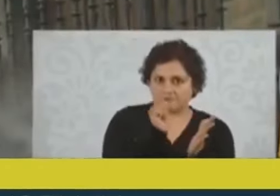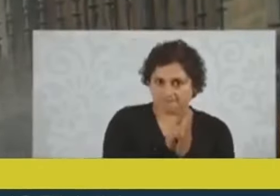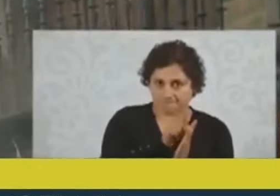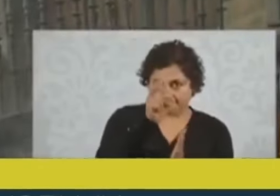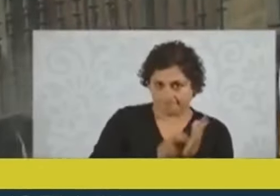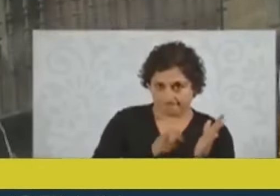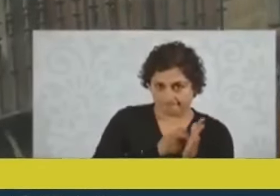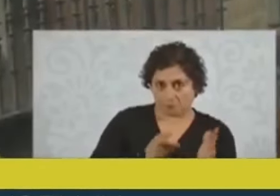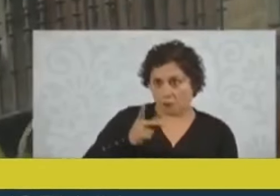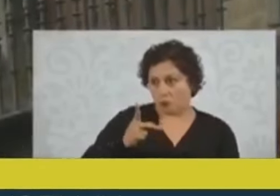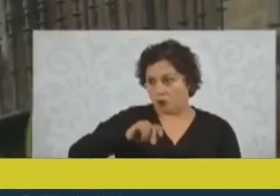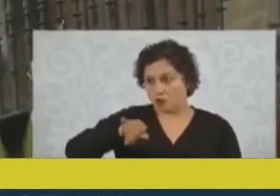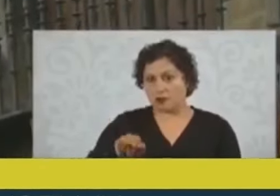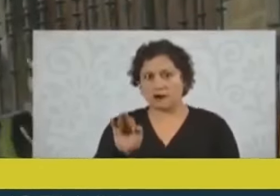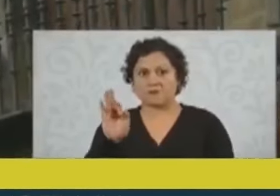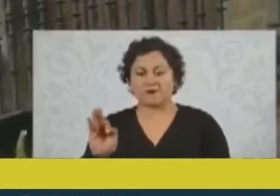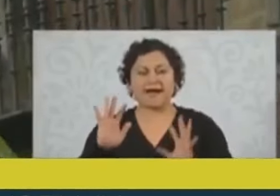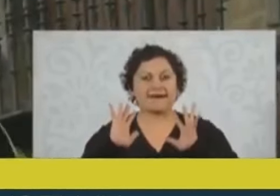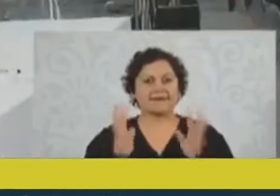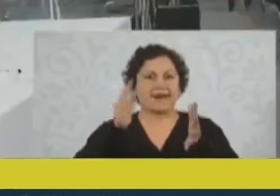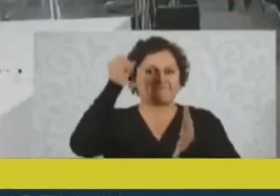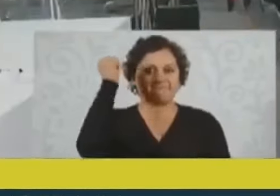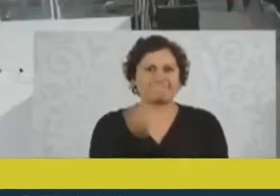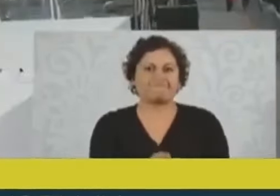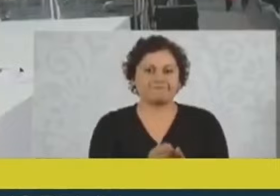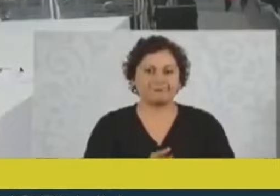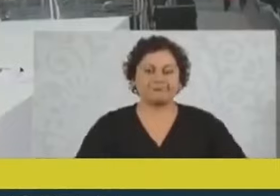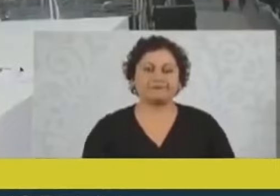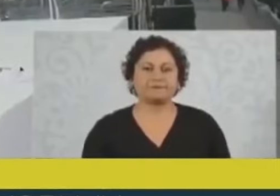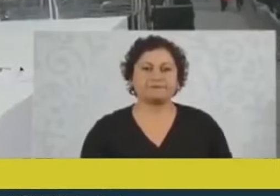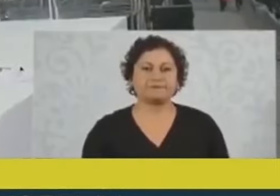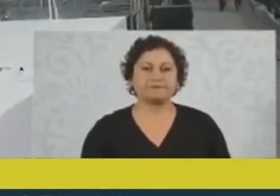The judicial reform was already approved.